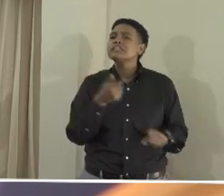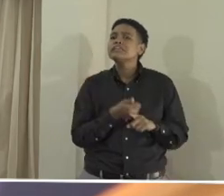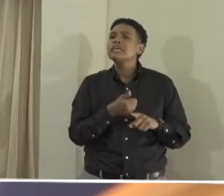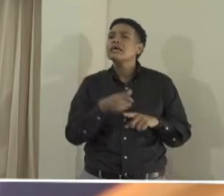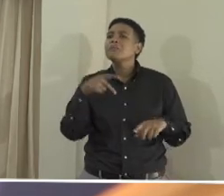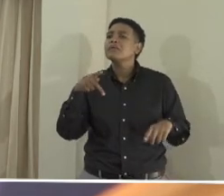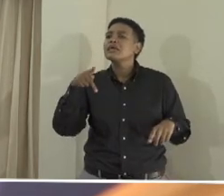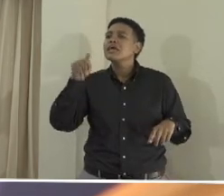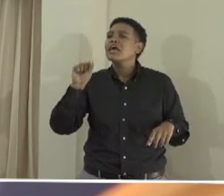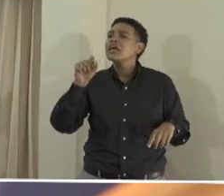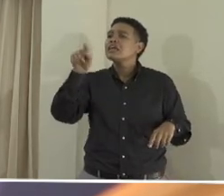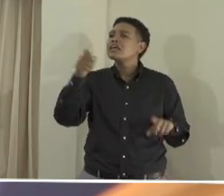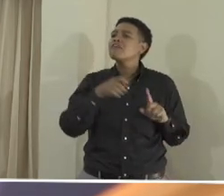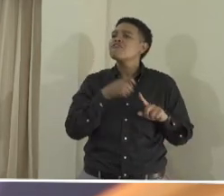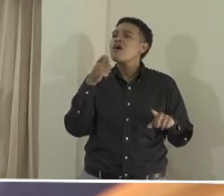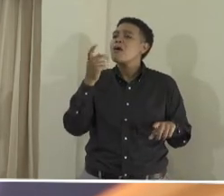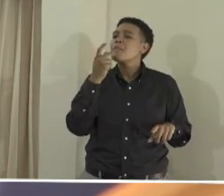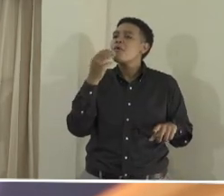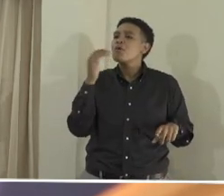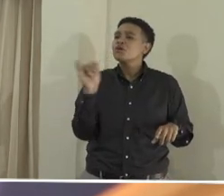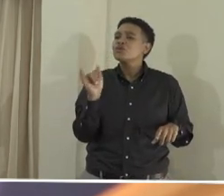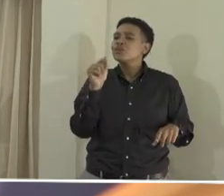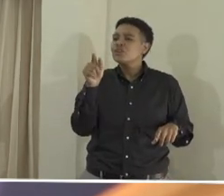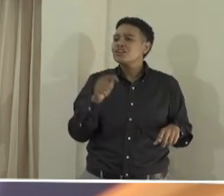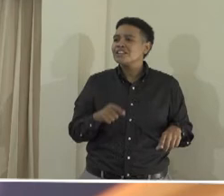P.S., you're from Portmore too, are you?